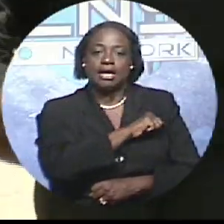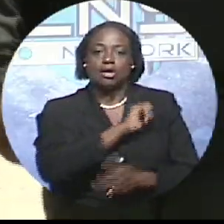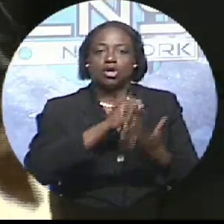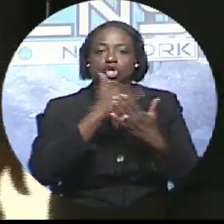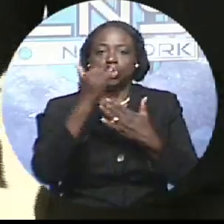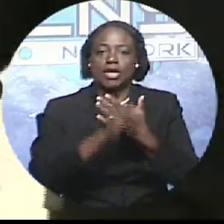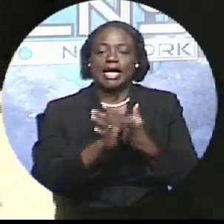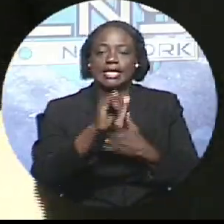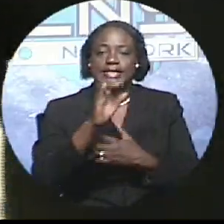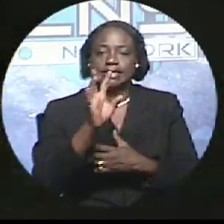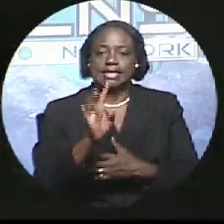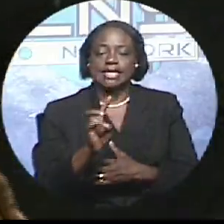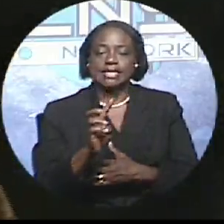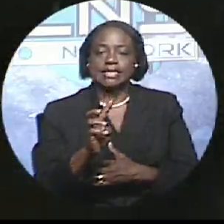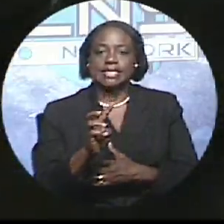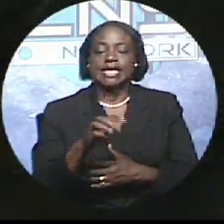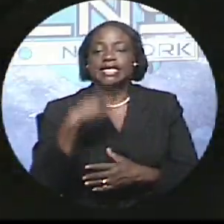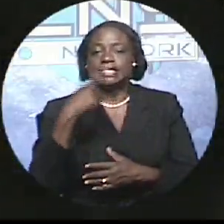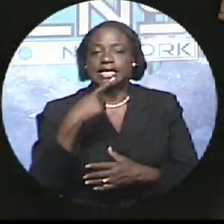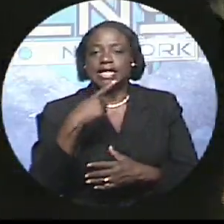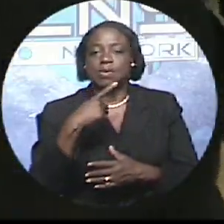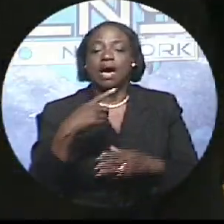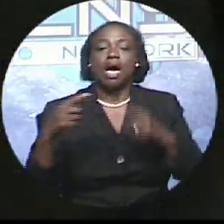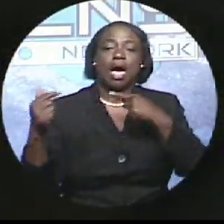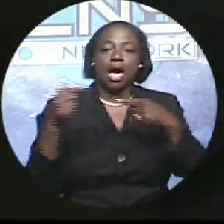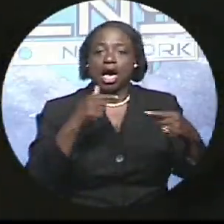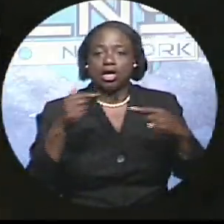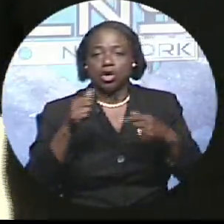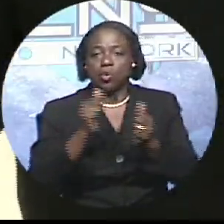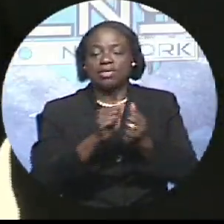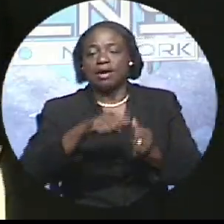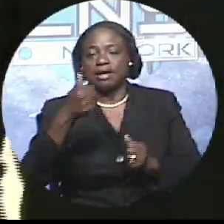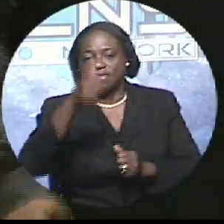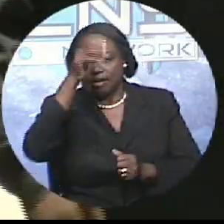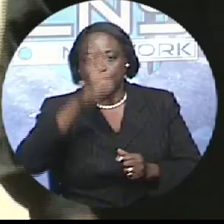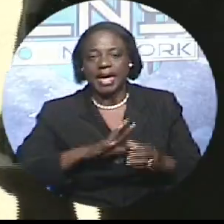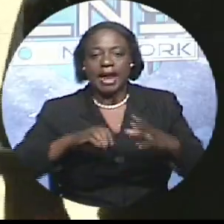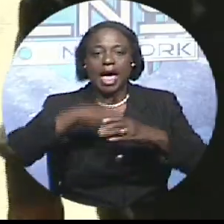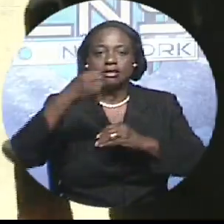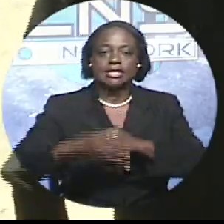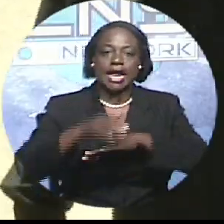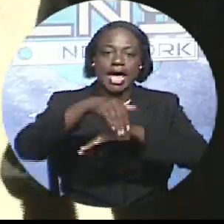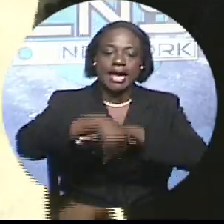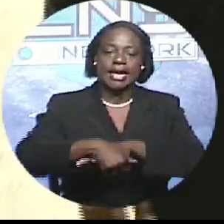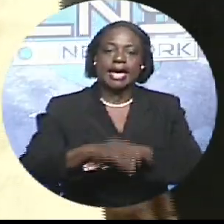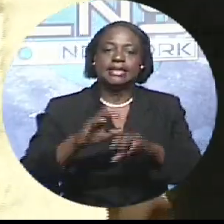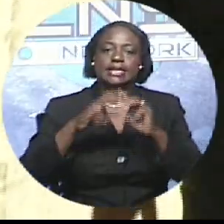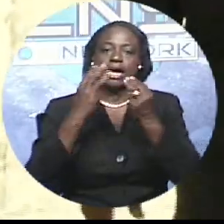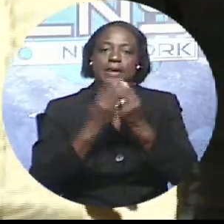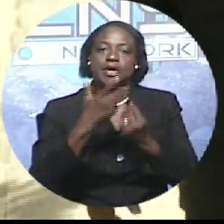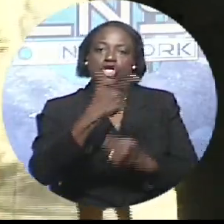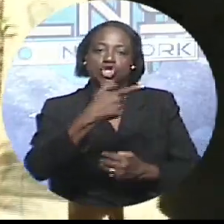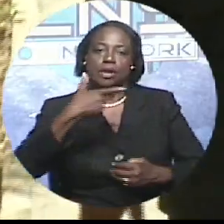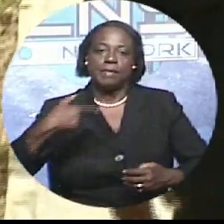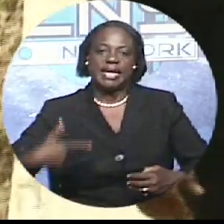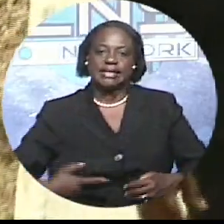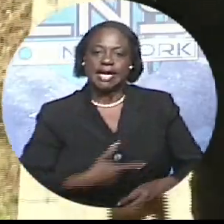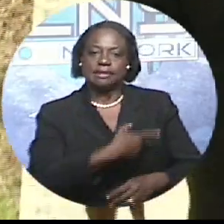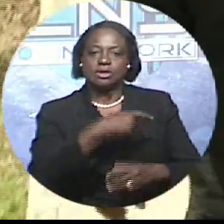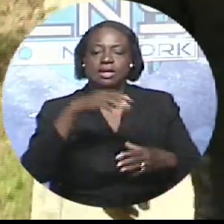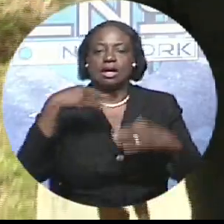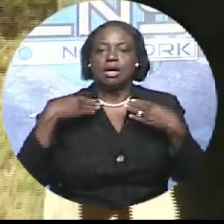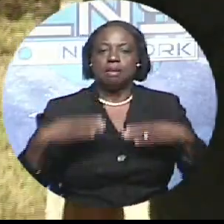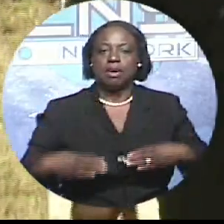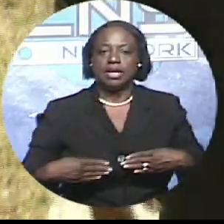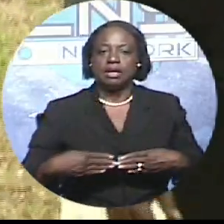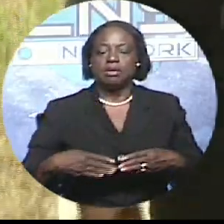Adderley was involved in an argument with another man outside a nightclub located on Arawak Key when he was shot multiple times about the body. He was